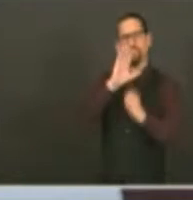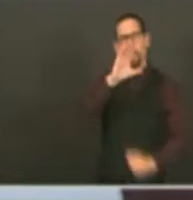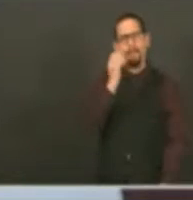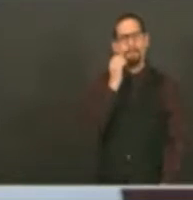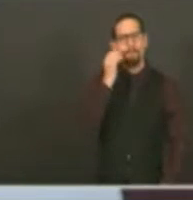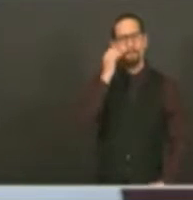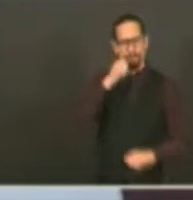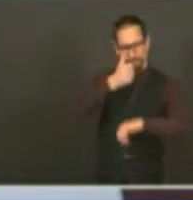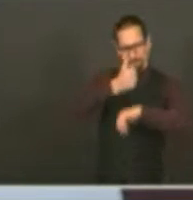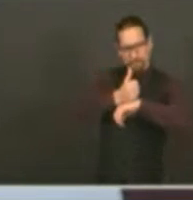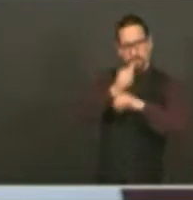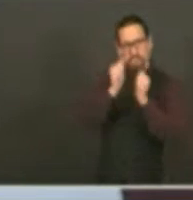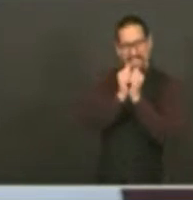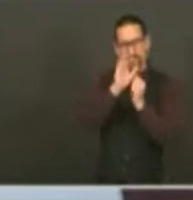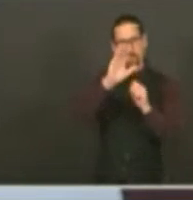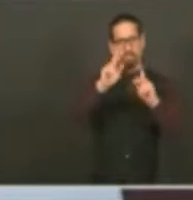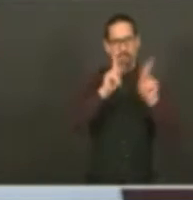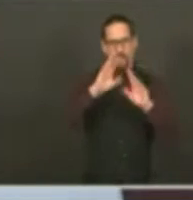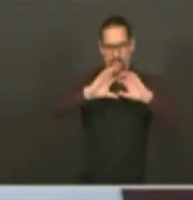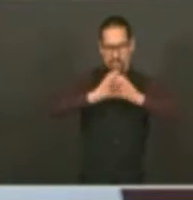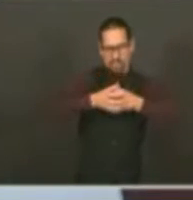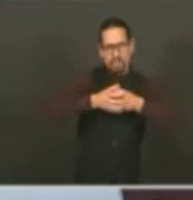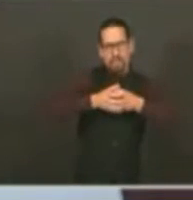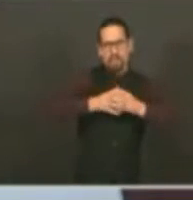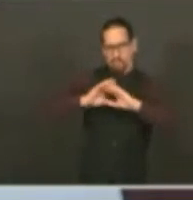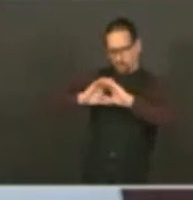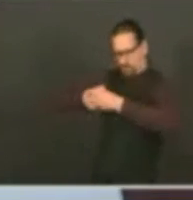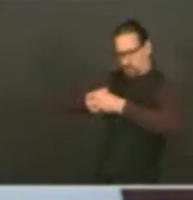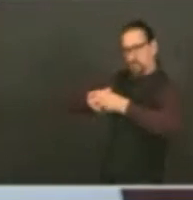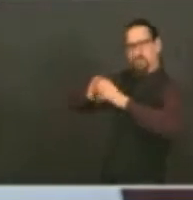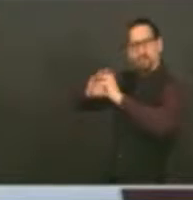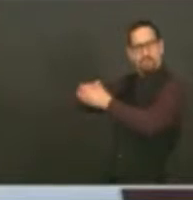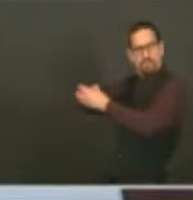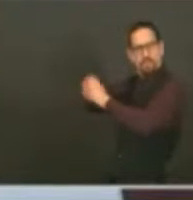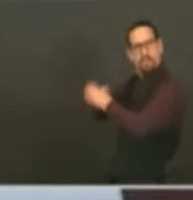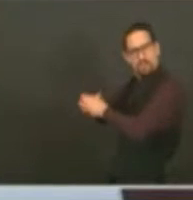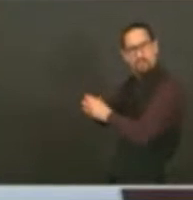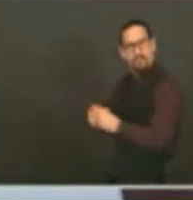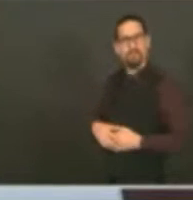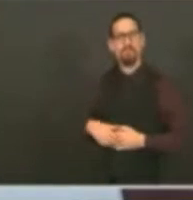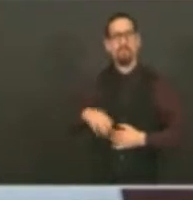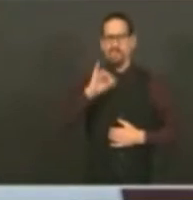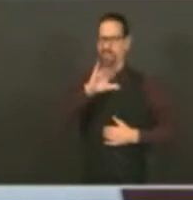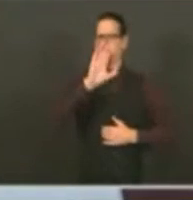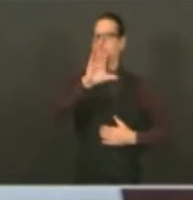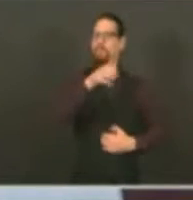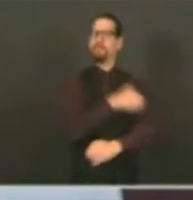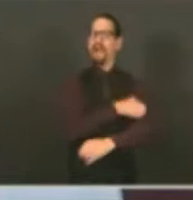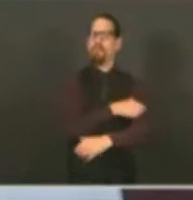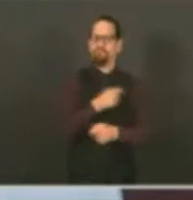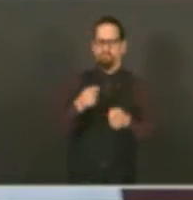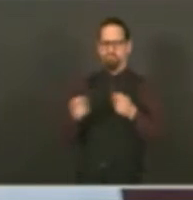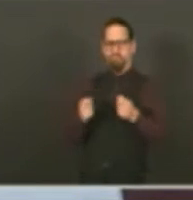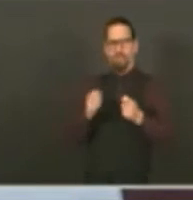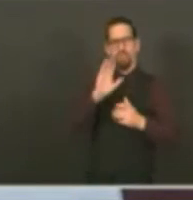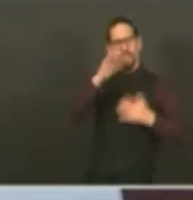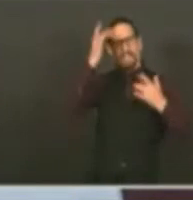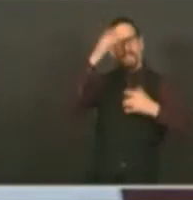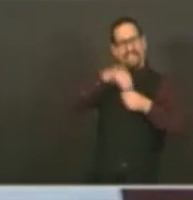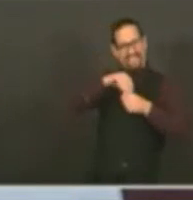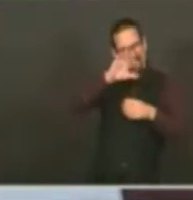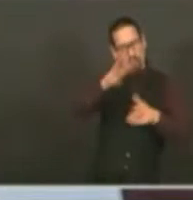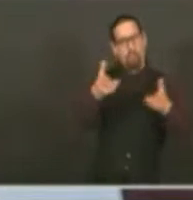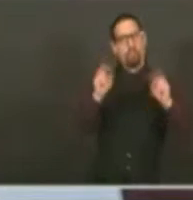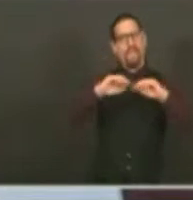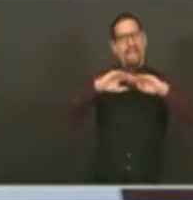protect your household is in your hands. And actually, it's pretty simple. if you just follow the rules. And I'm going